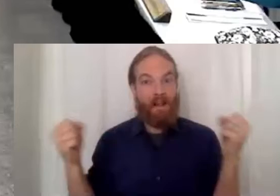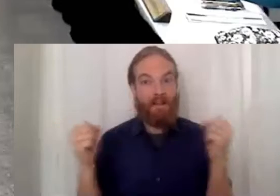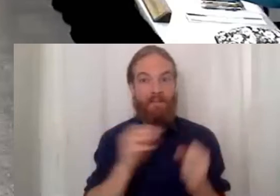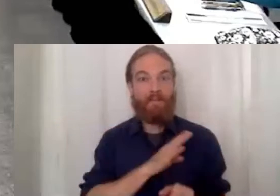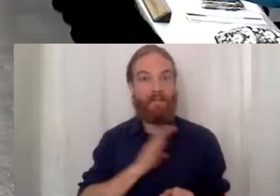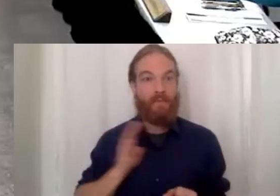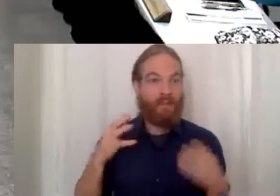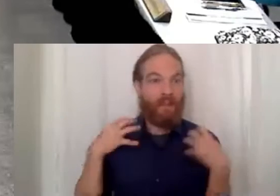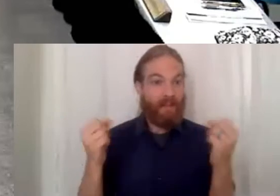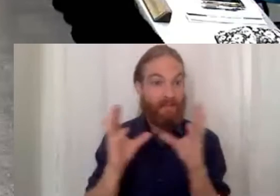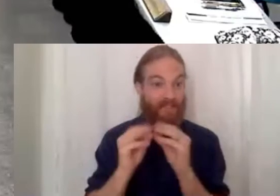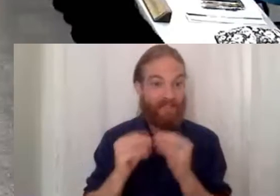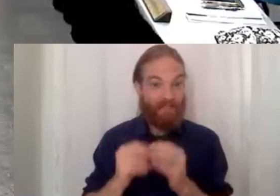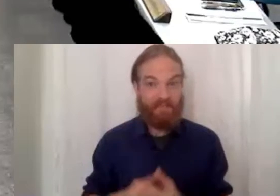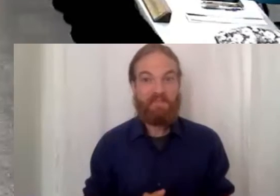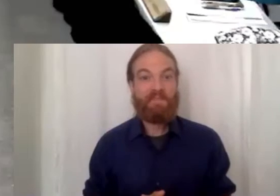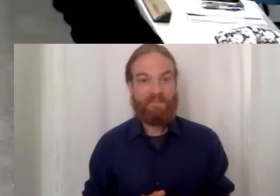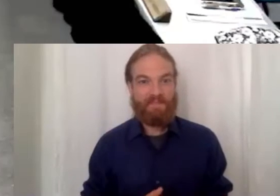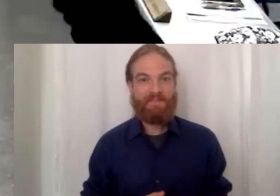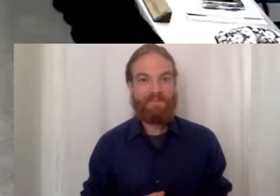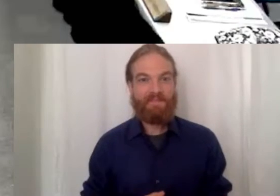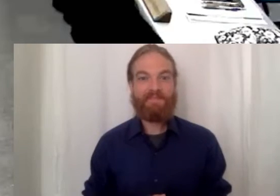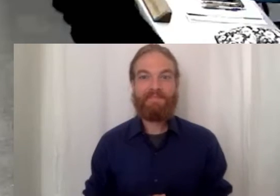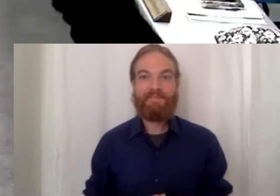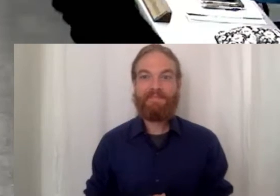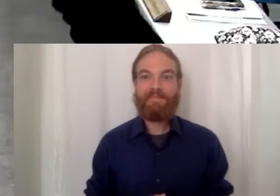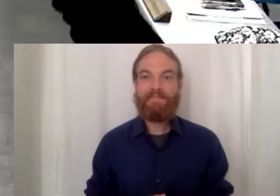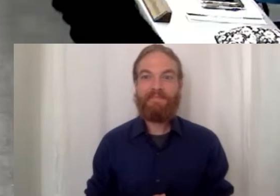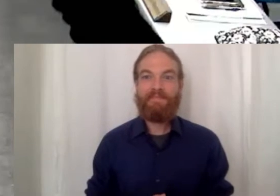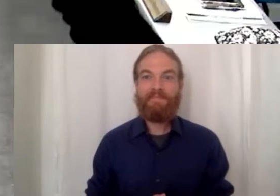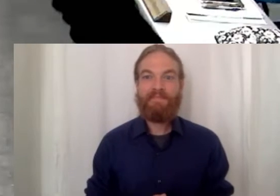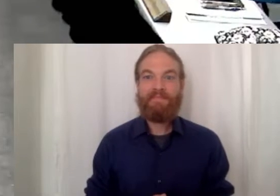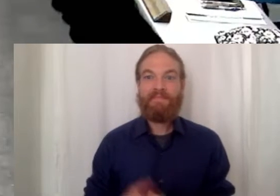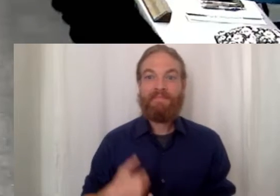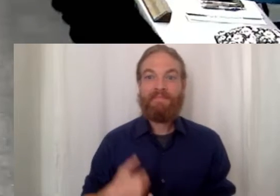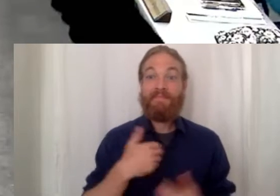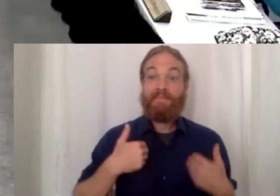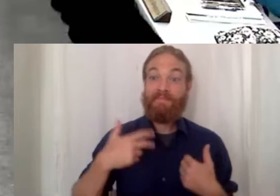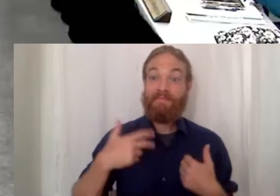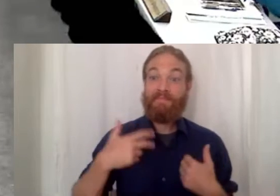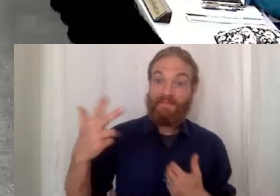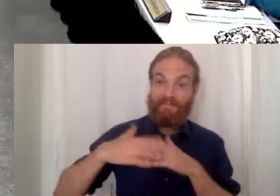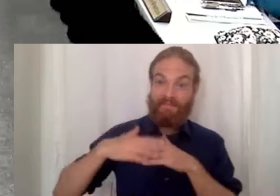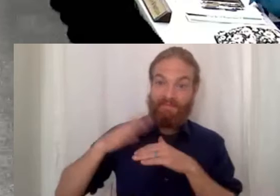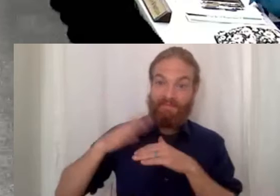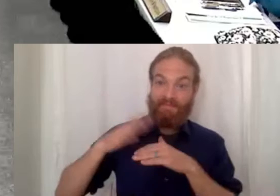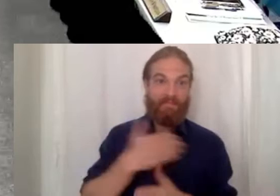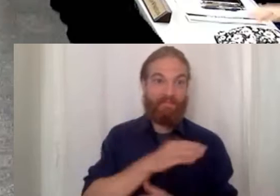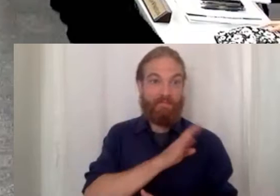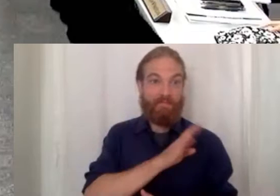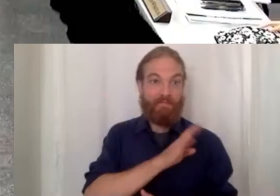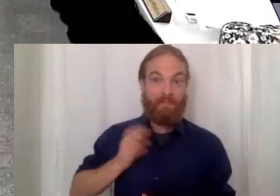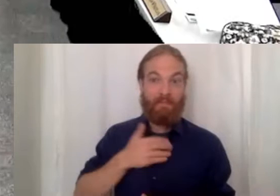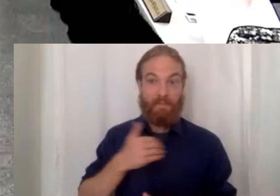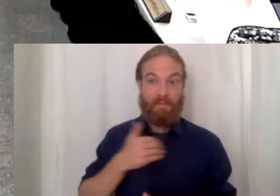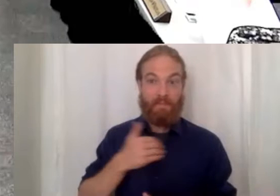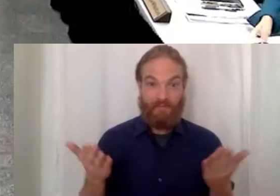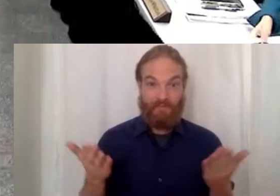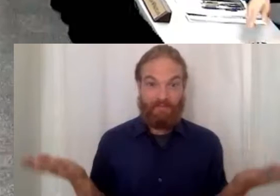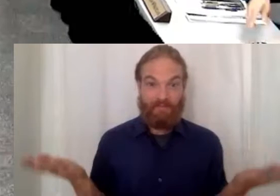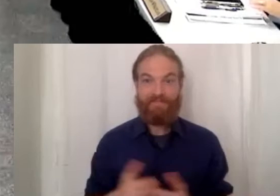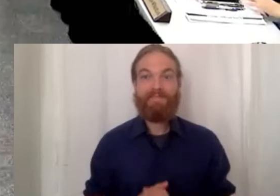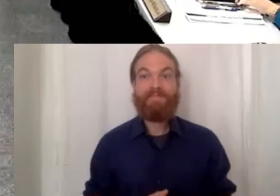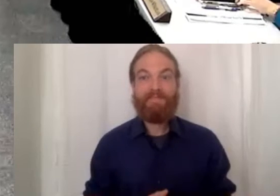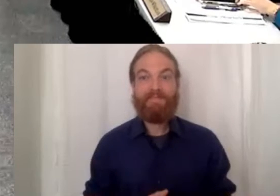at least five board members between present and virtual signing in. Thank you all for signing in. Particularly